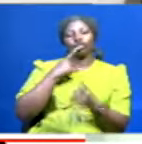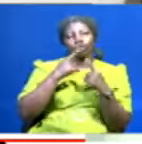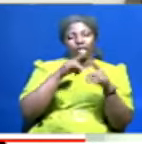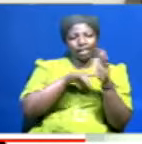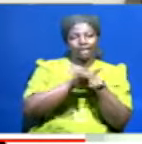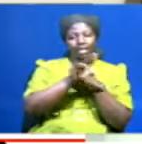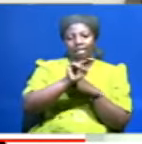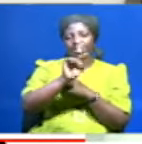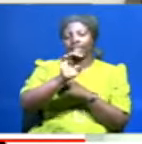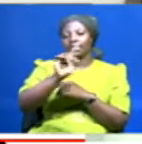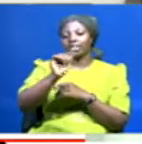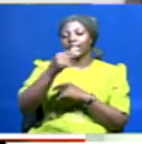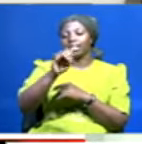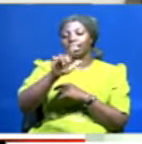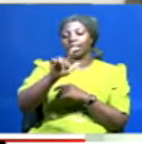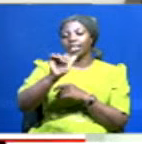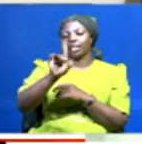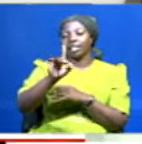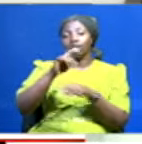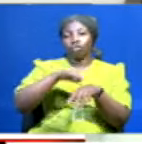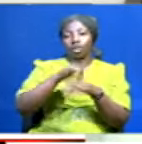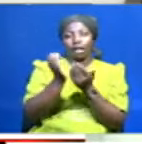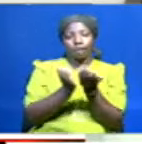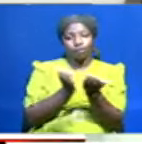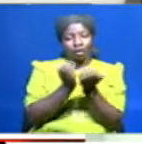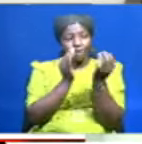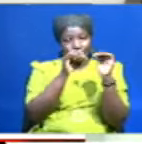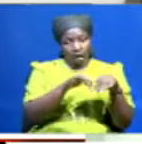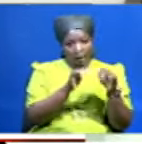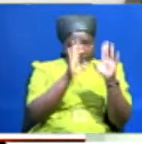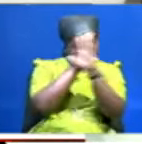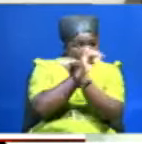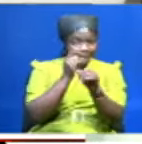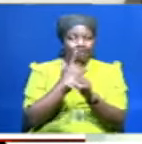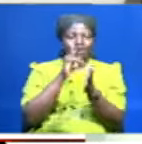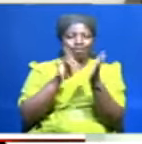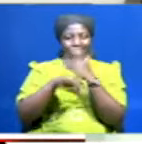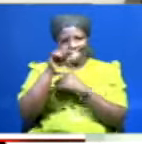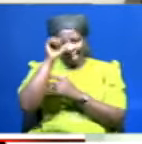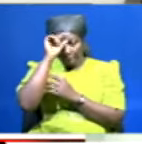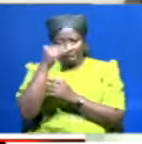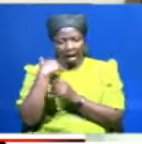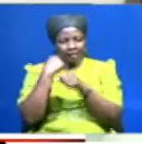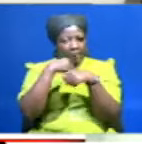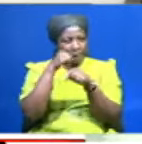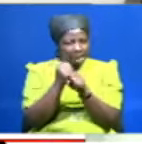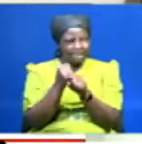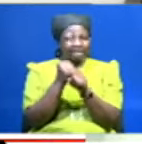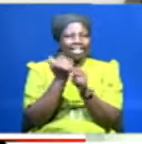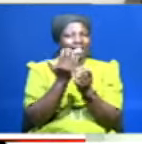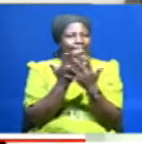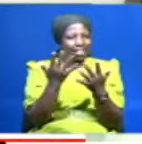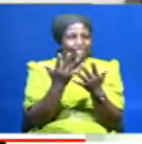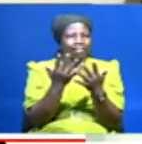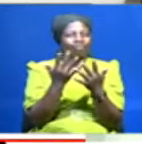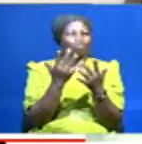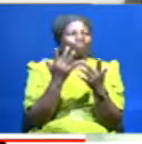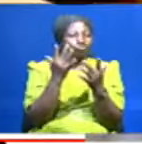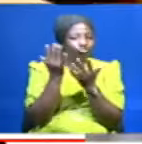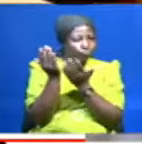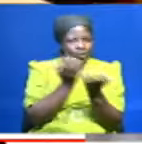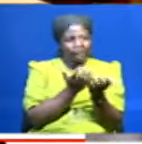a business forum, the head of state said that government has put in place incentives to attract foreign businesses. Here's that report.